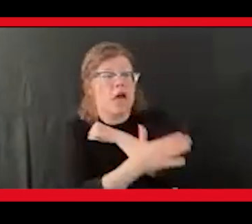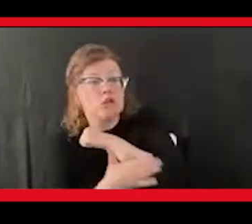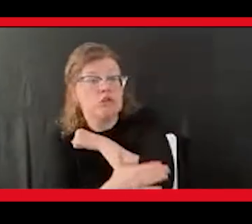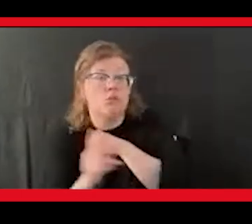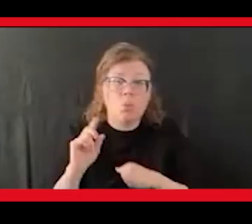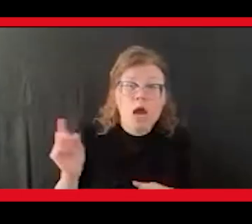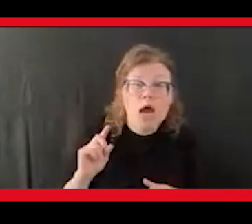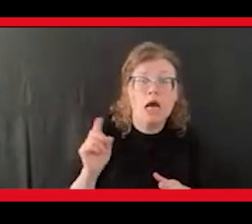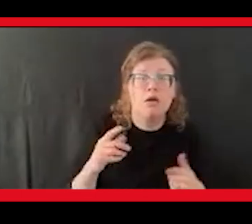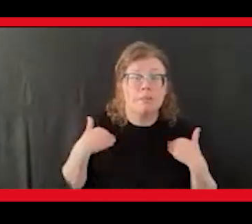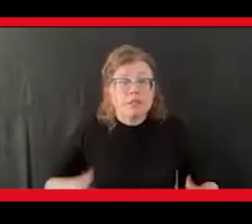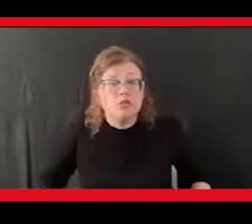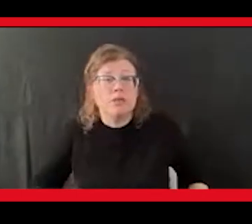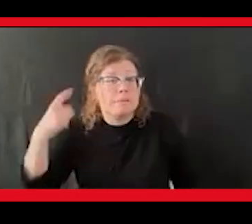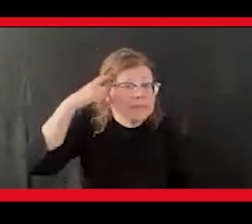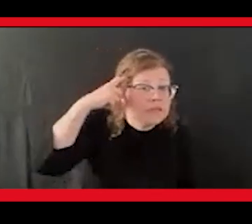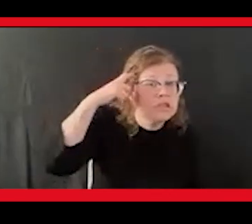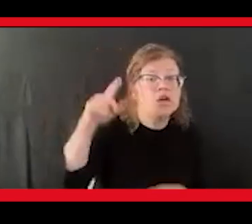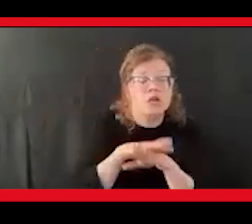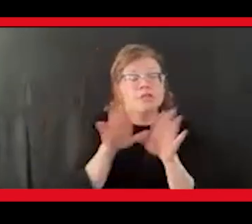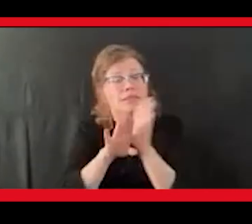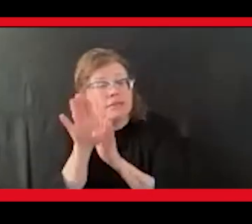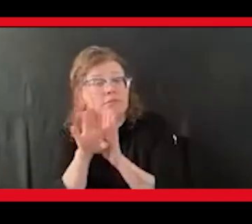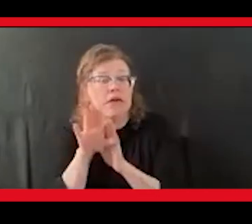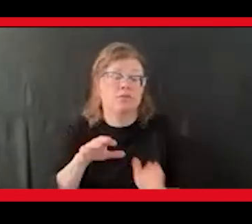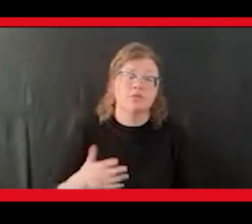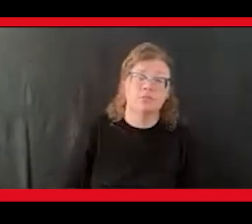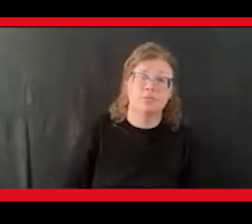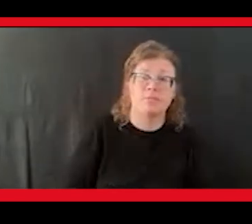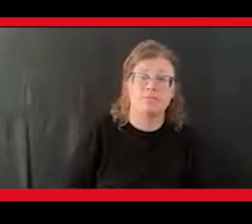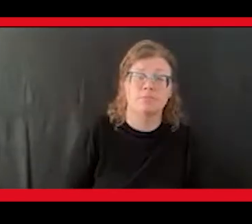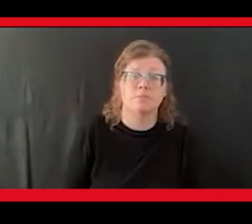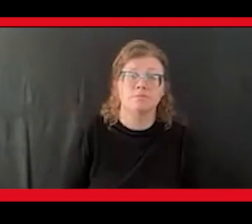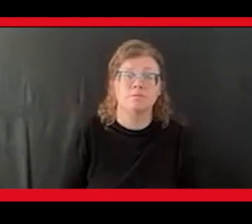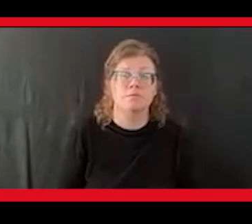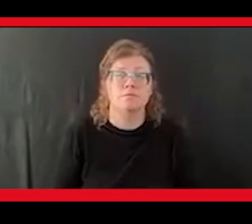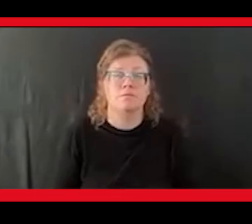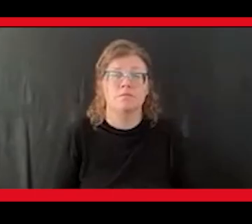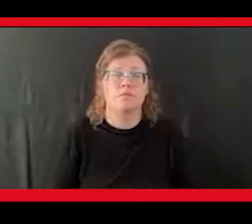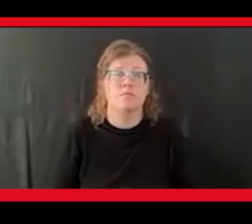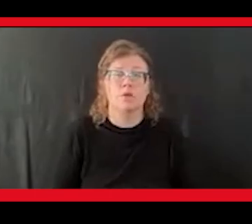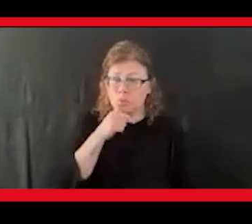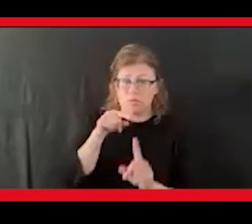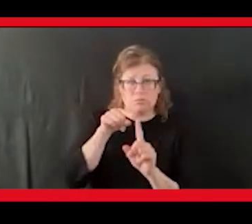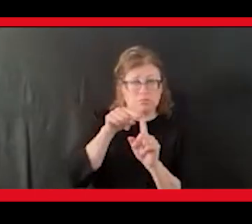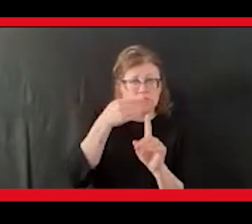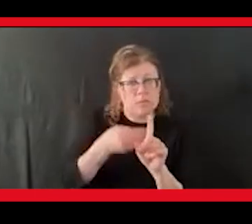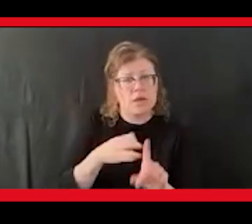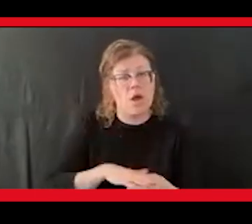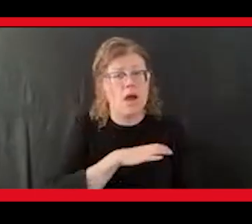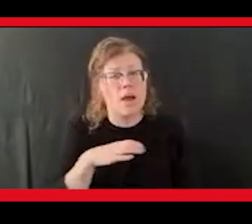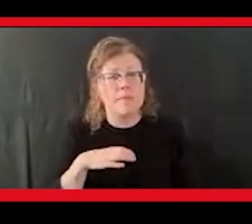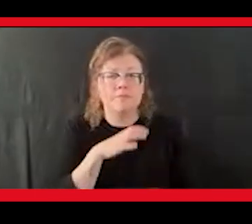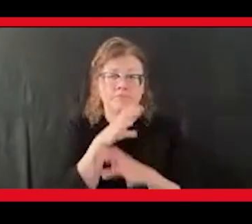Assessors are kept confidential and anonymous until next year, when a full list of assessors is posted